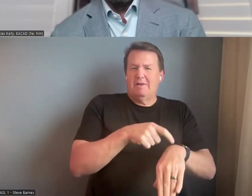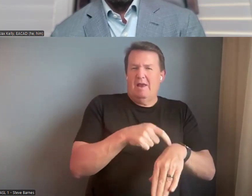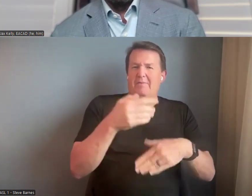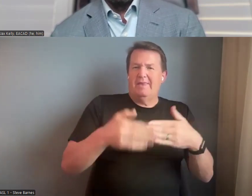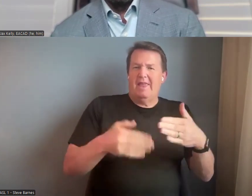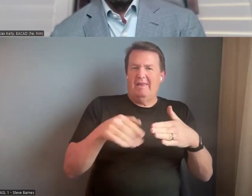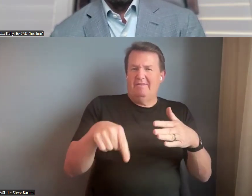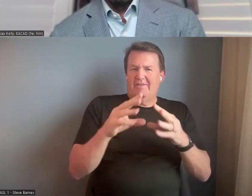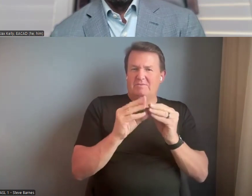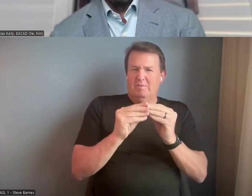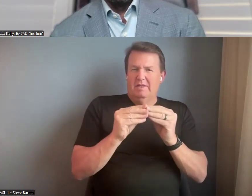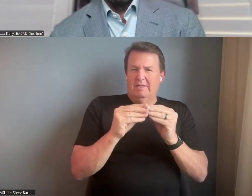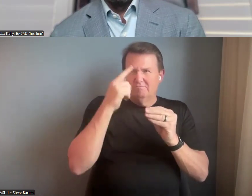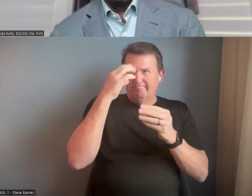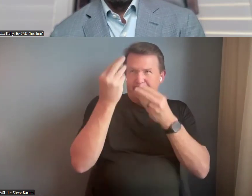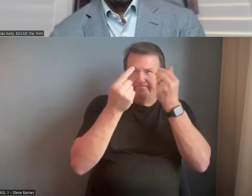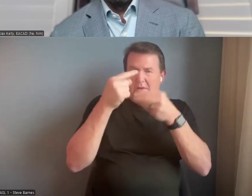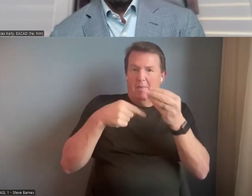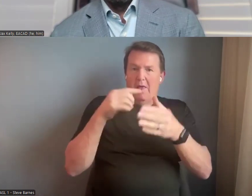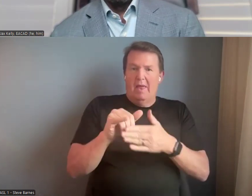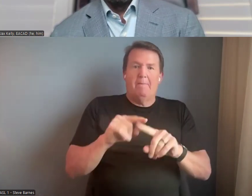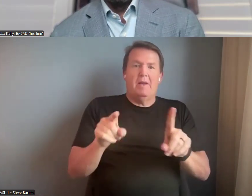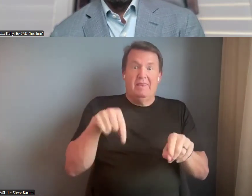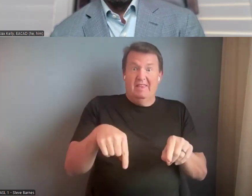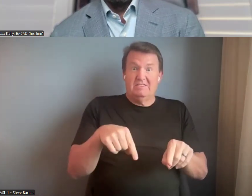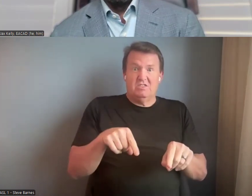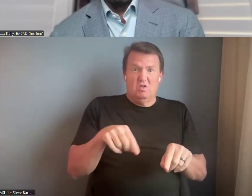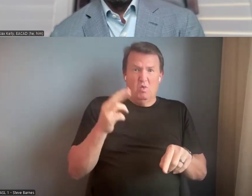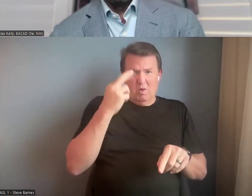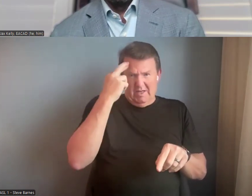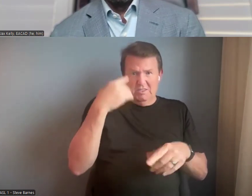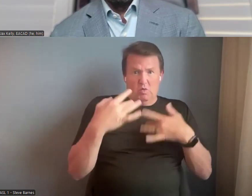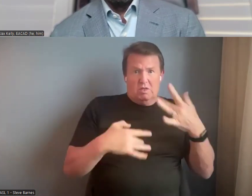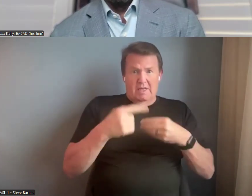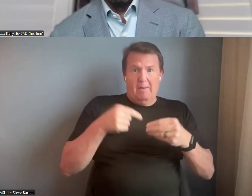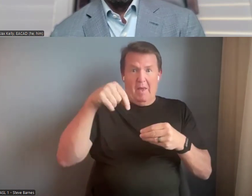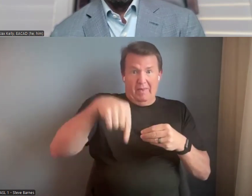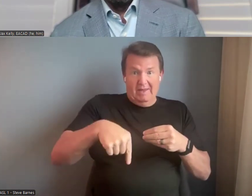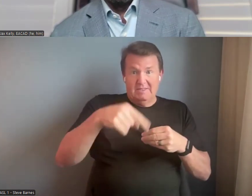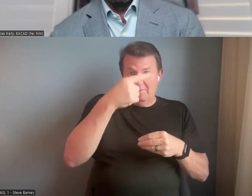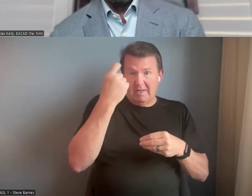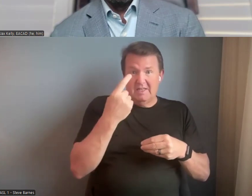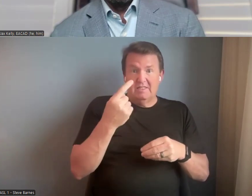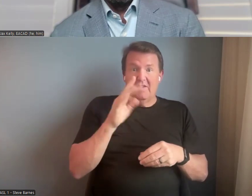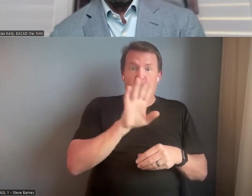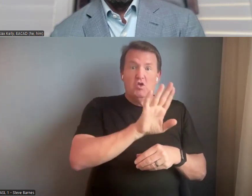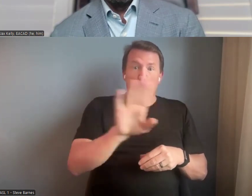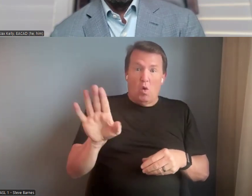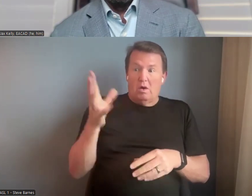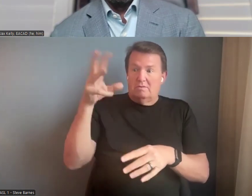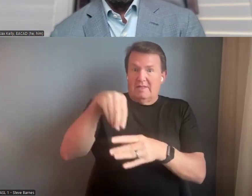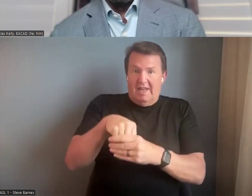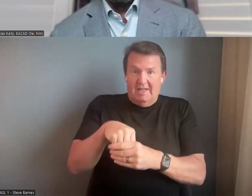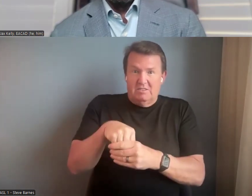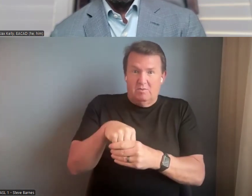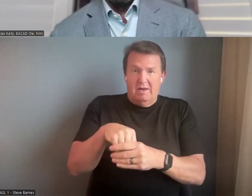But this is one of the reasons we're excited about this group of people is because of your engagement. And the purpose is to be